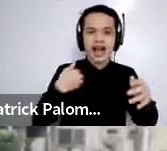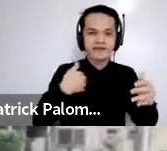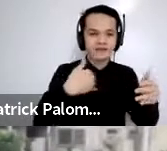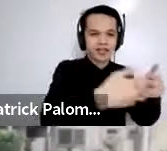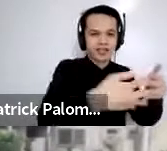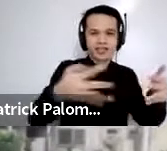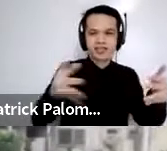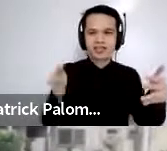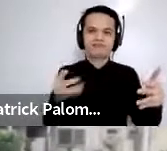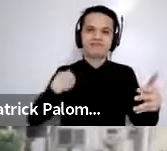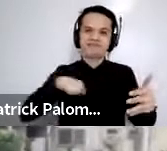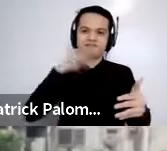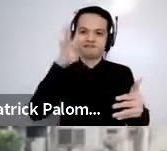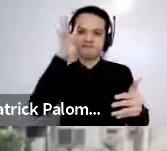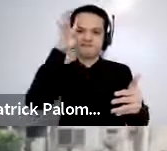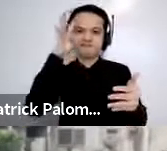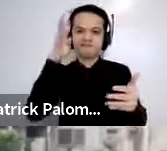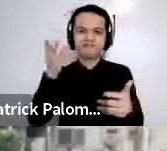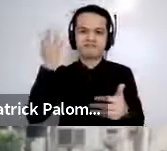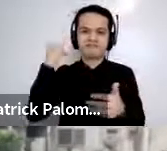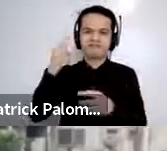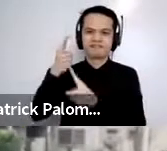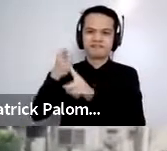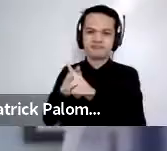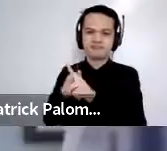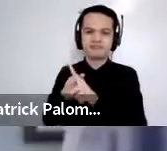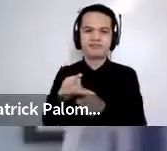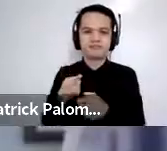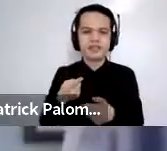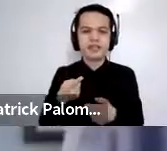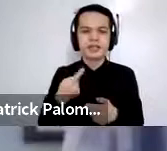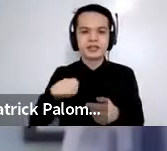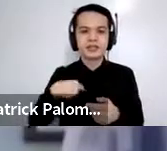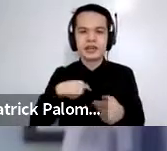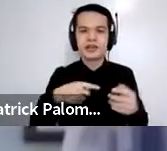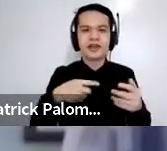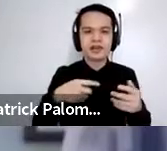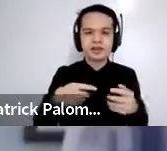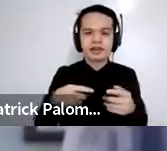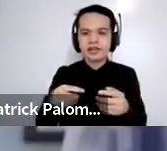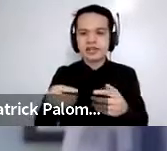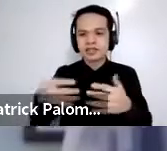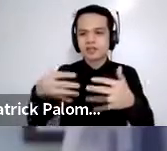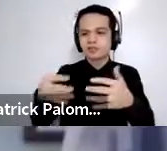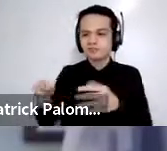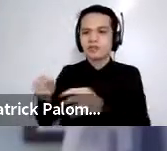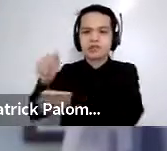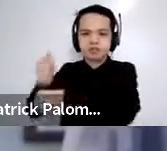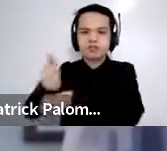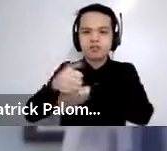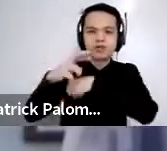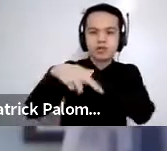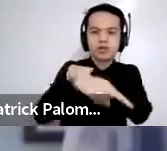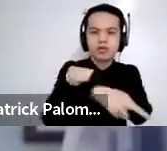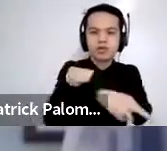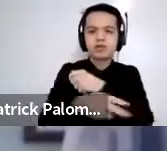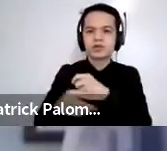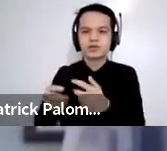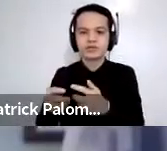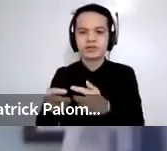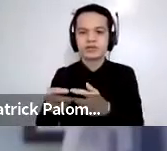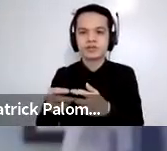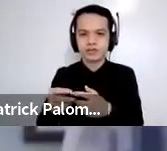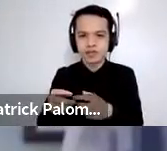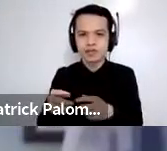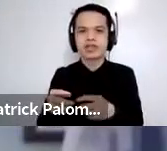ago. We are going to place them in all esteros, canals, and river, have people get this garbage. And Metro